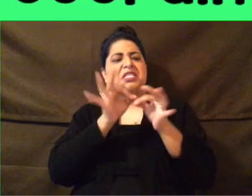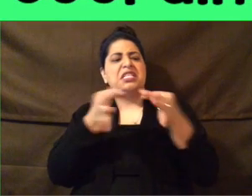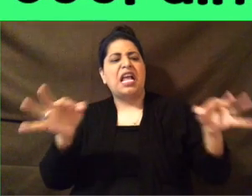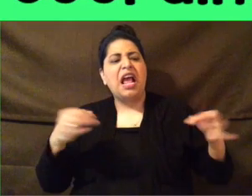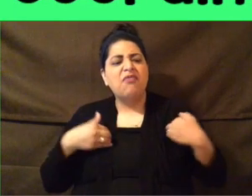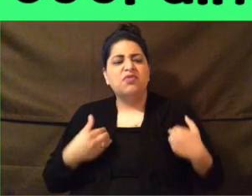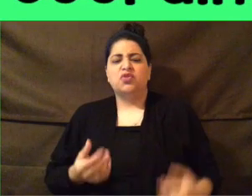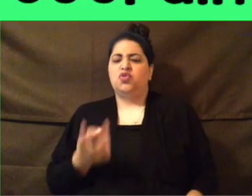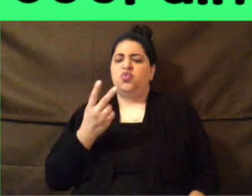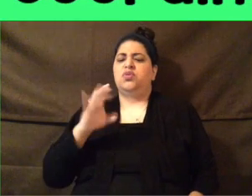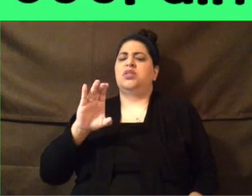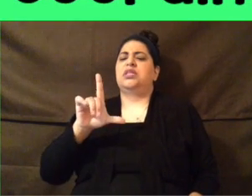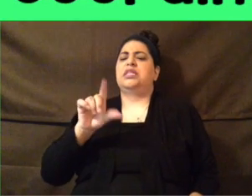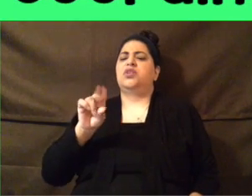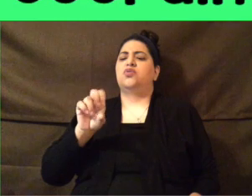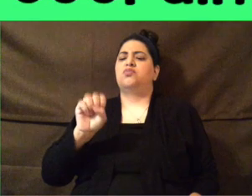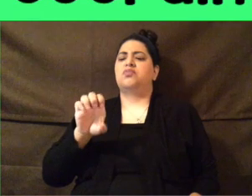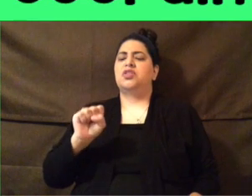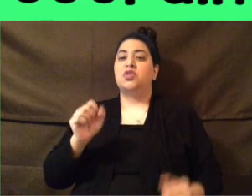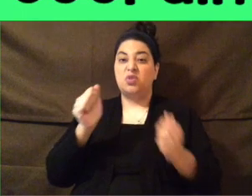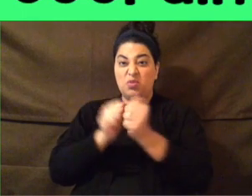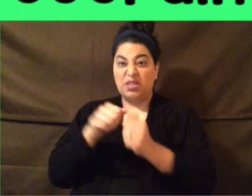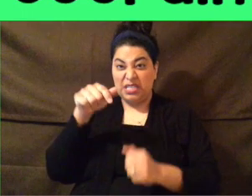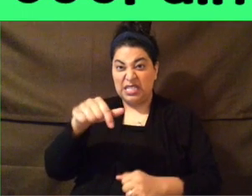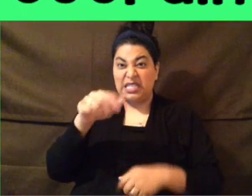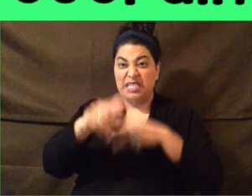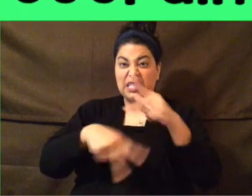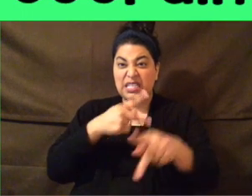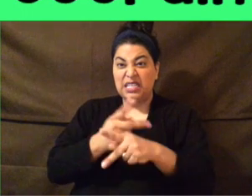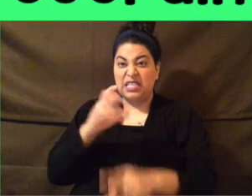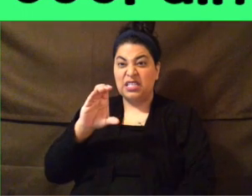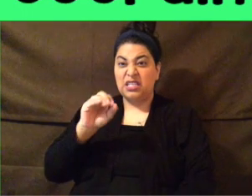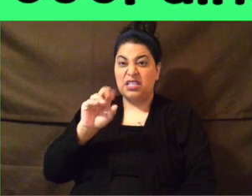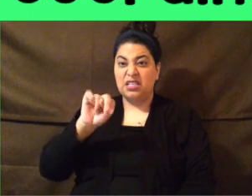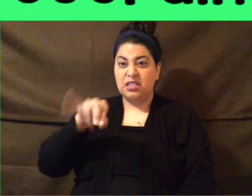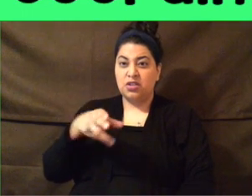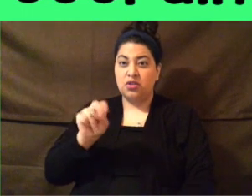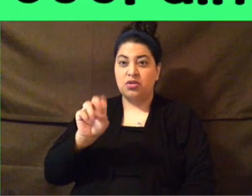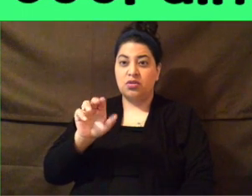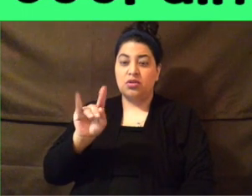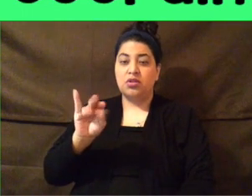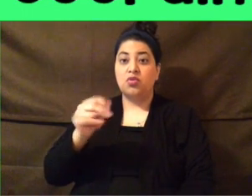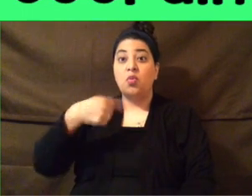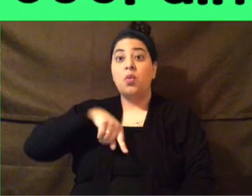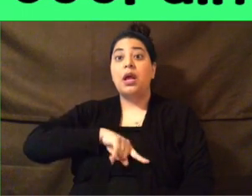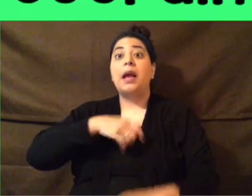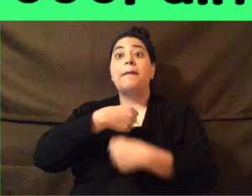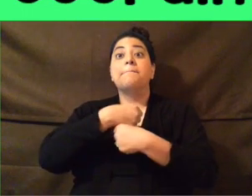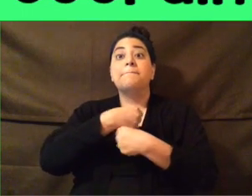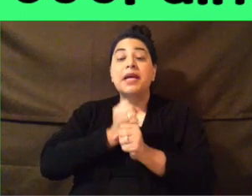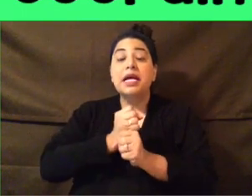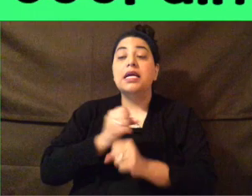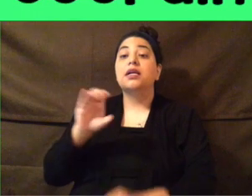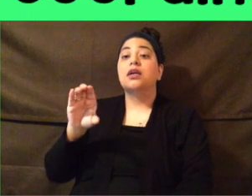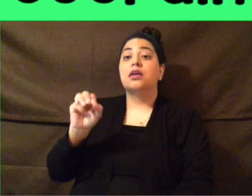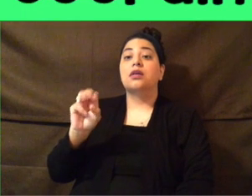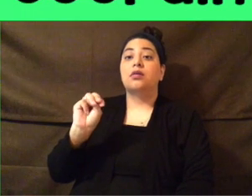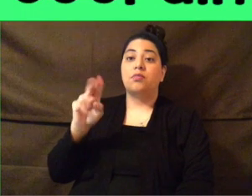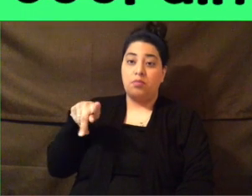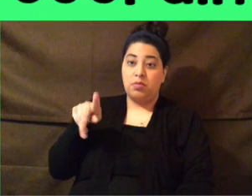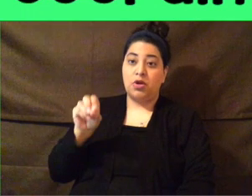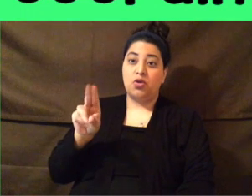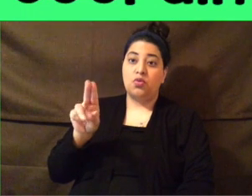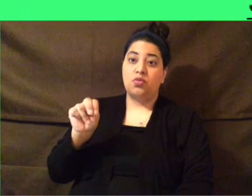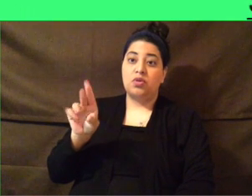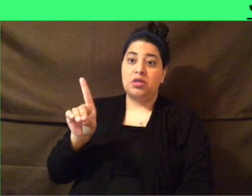we construct a sentence that joins 2 clauses with a coordinating conjunction, we are forming a compound